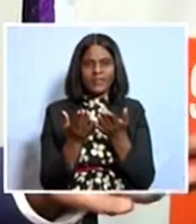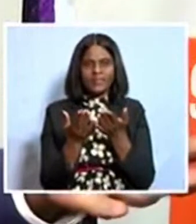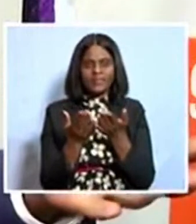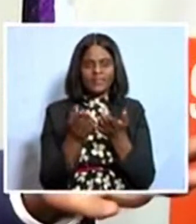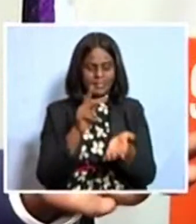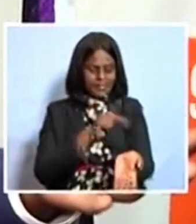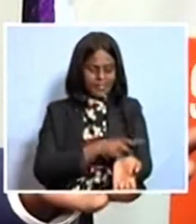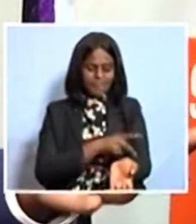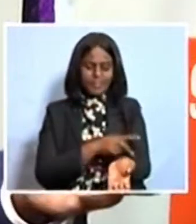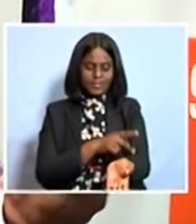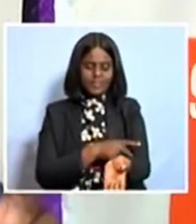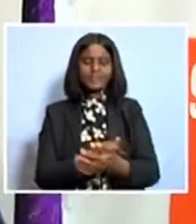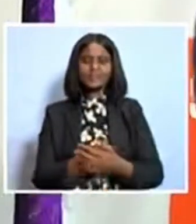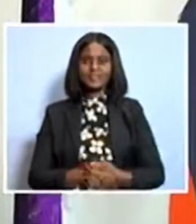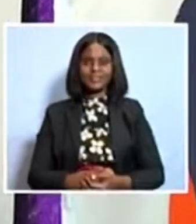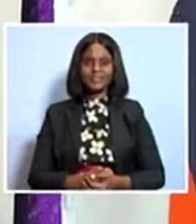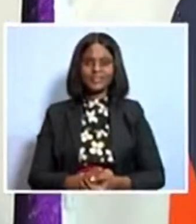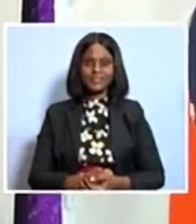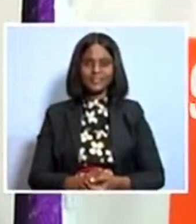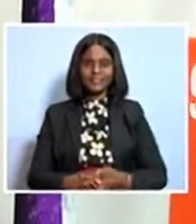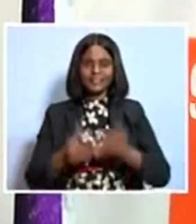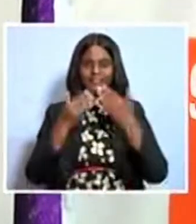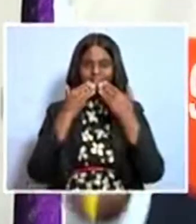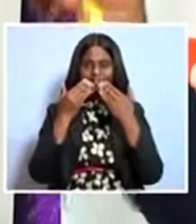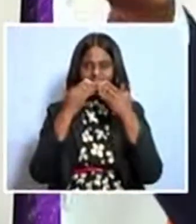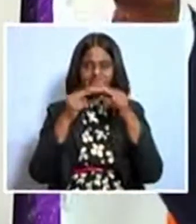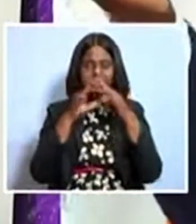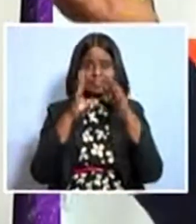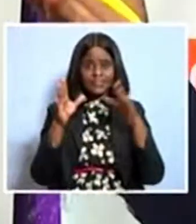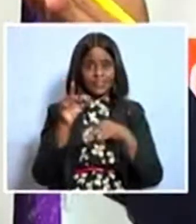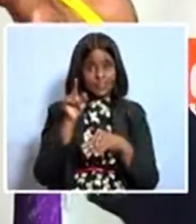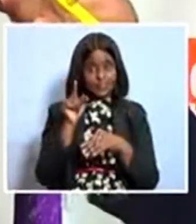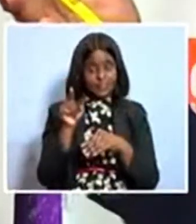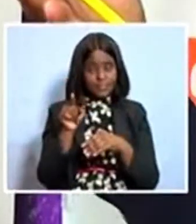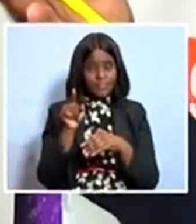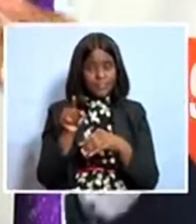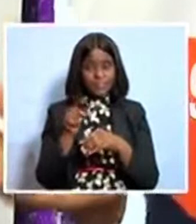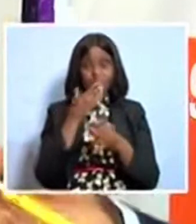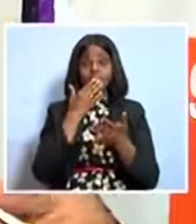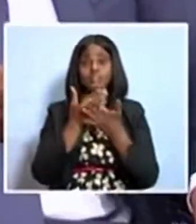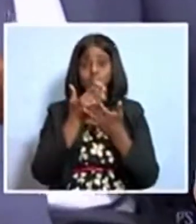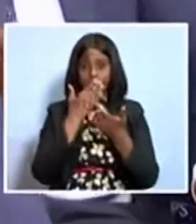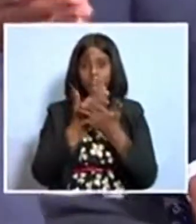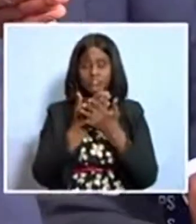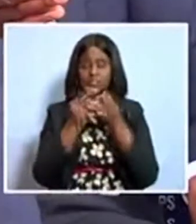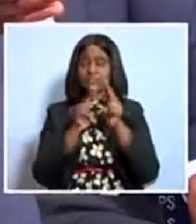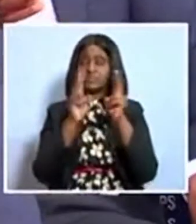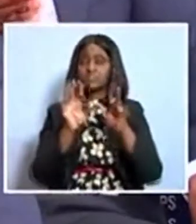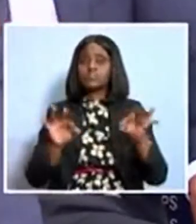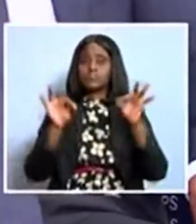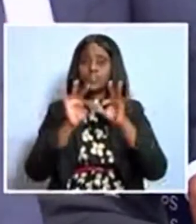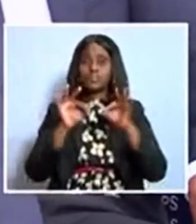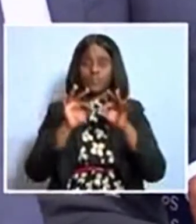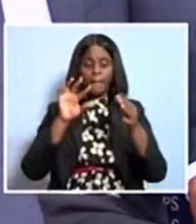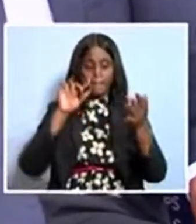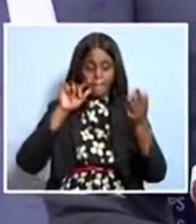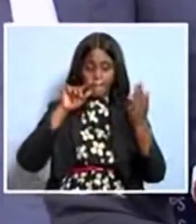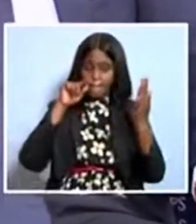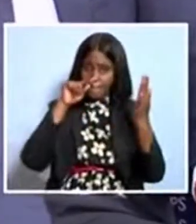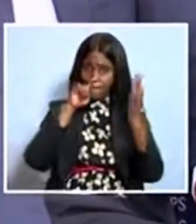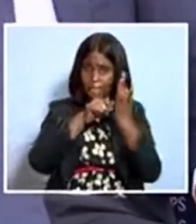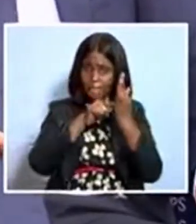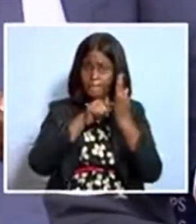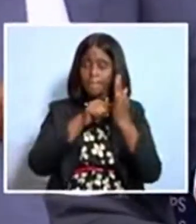Mr. Perry? Well, thank you so much for that. That is a very, very important factor to achieve for